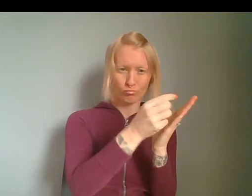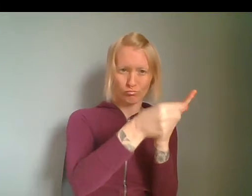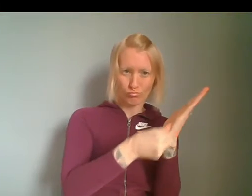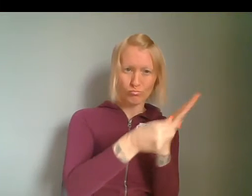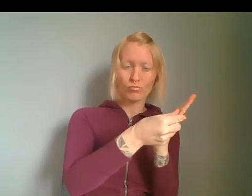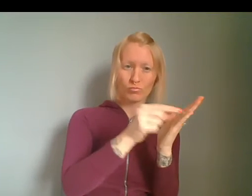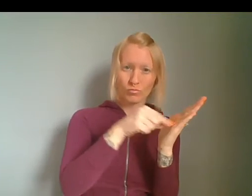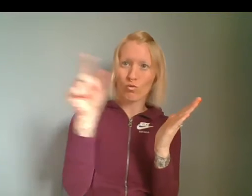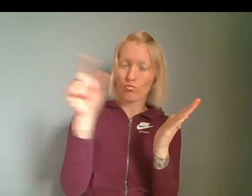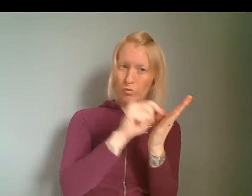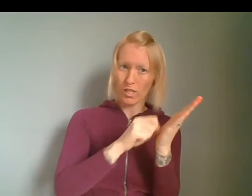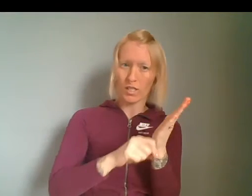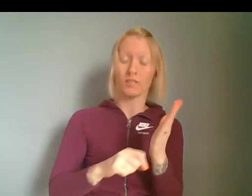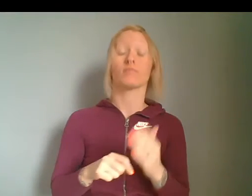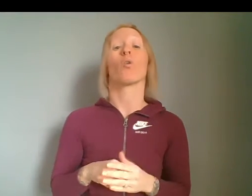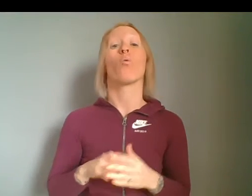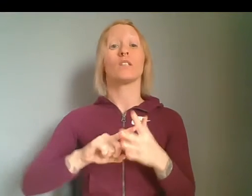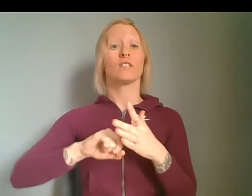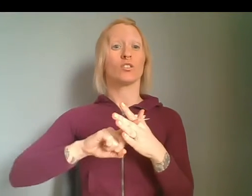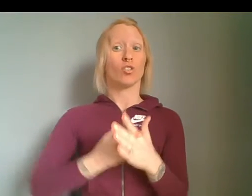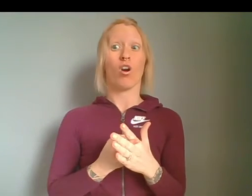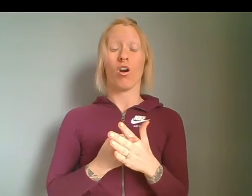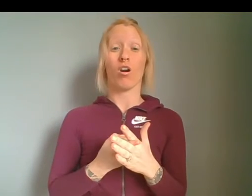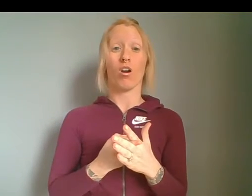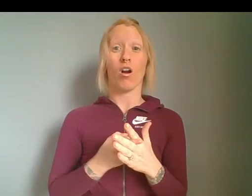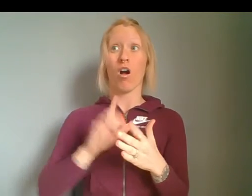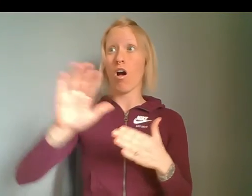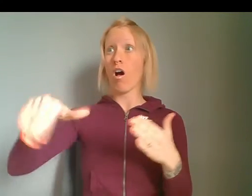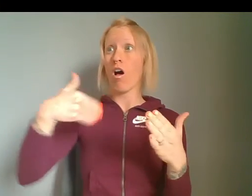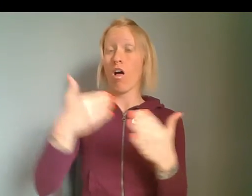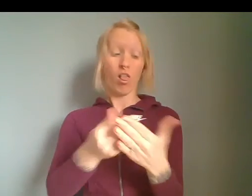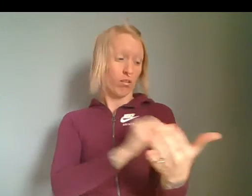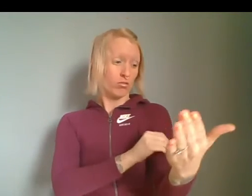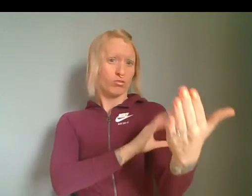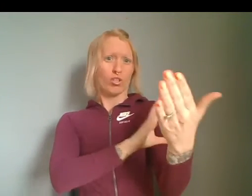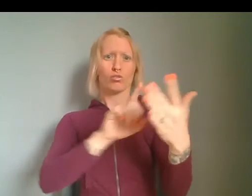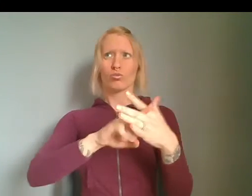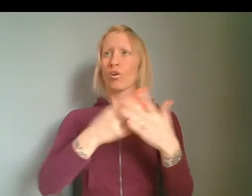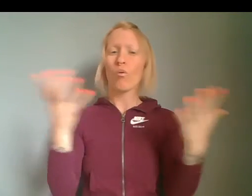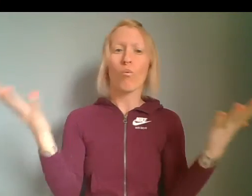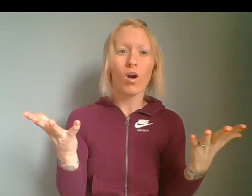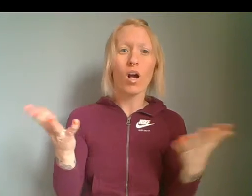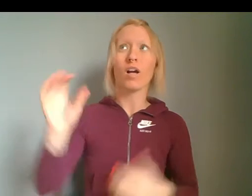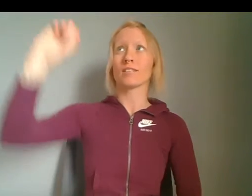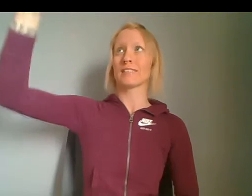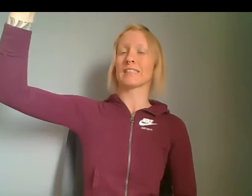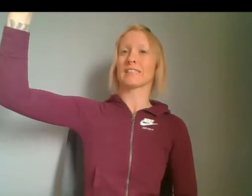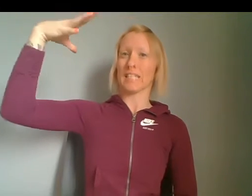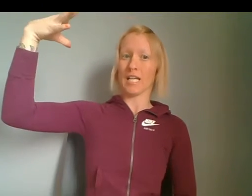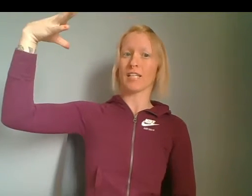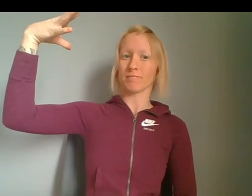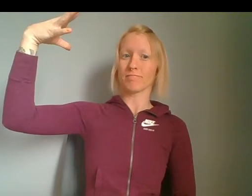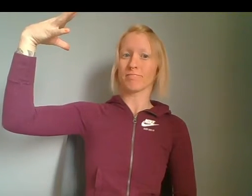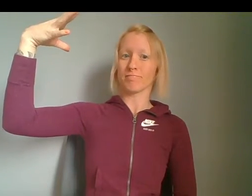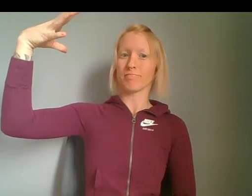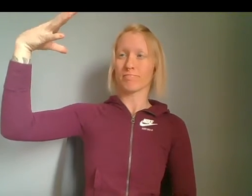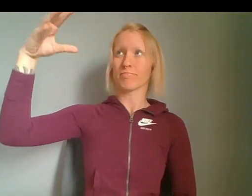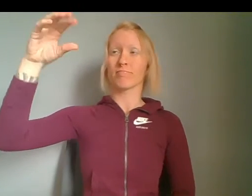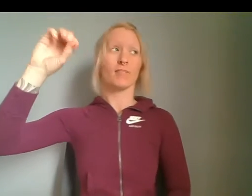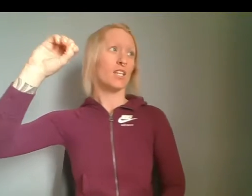starts with the what? The sun, right? So energy, even in Indiana, starts with the